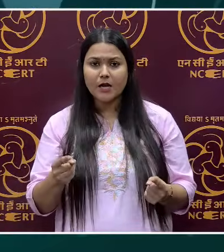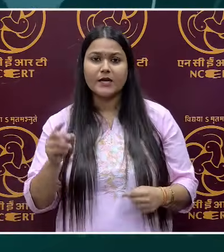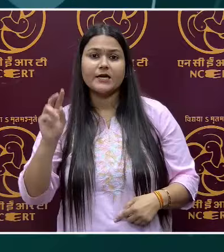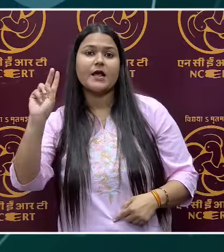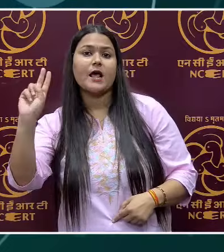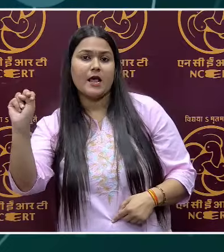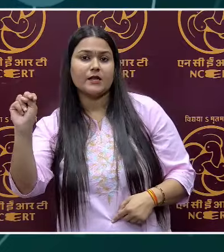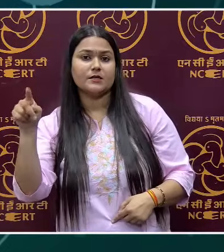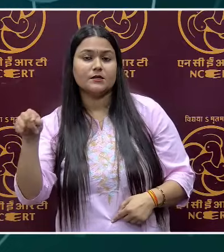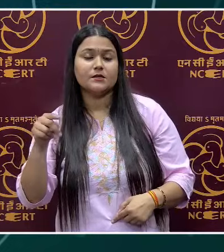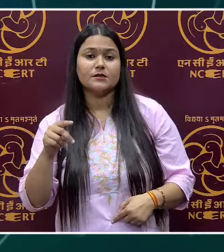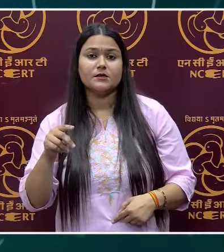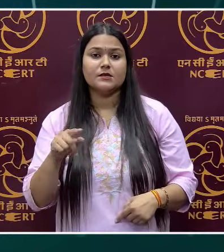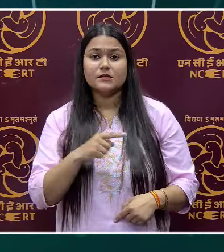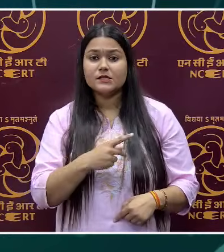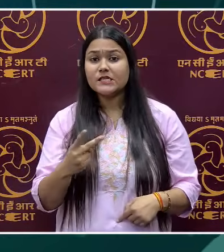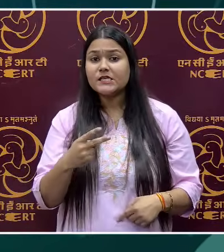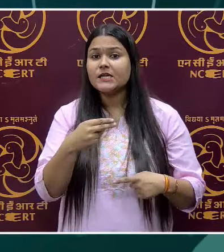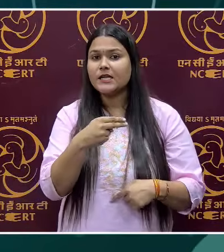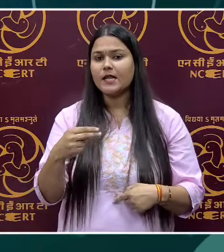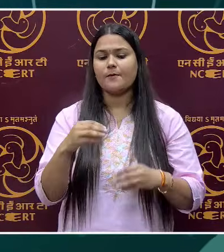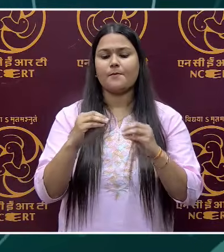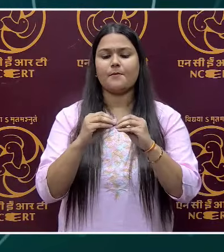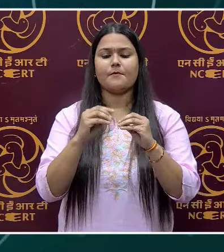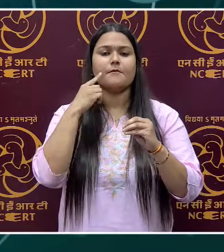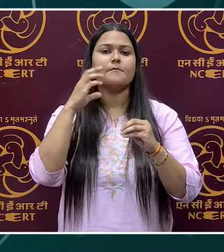Actually this is a binomial expansion